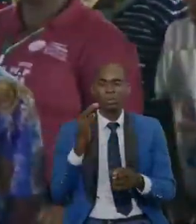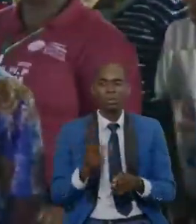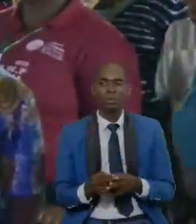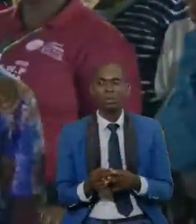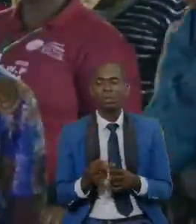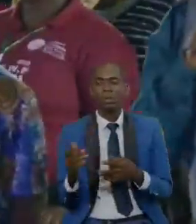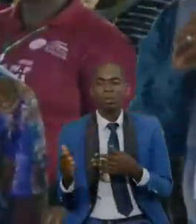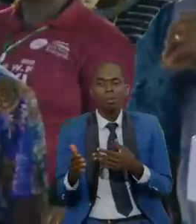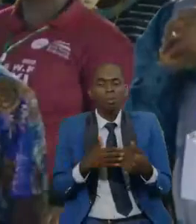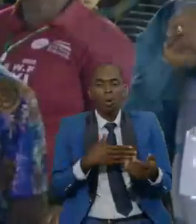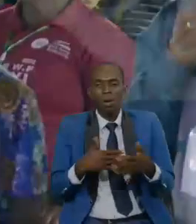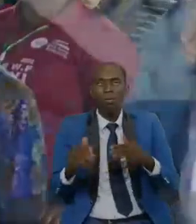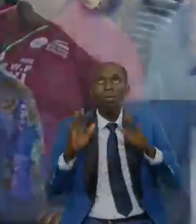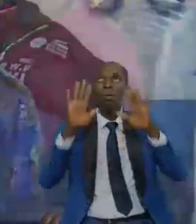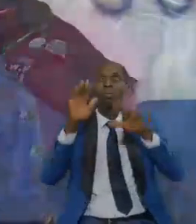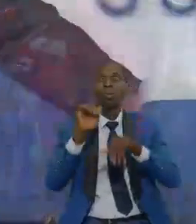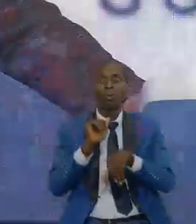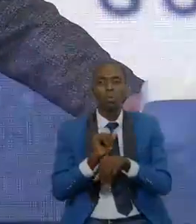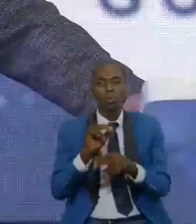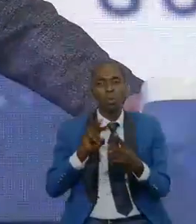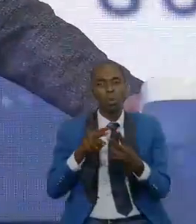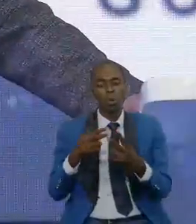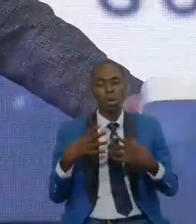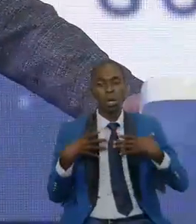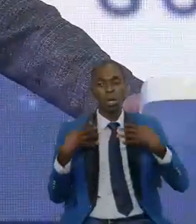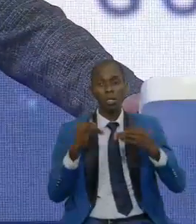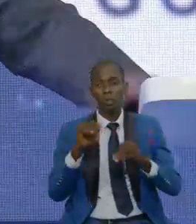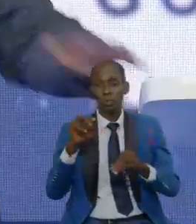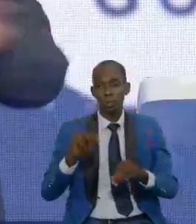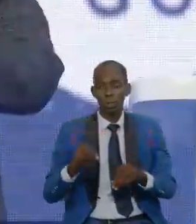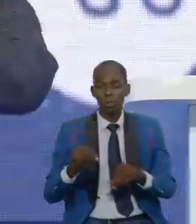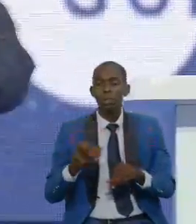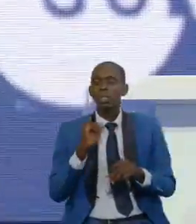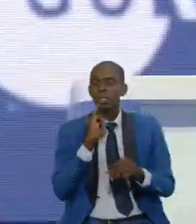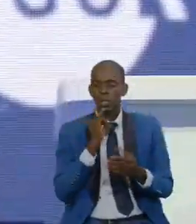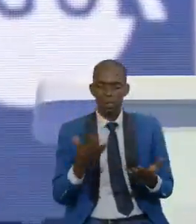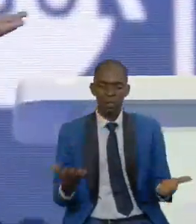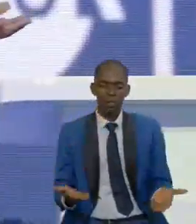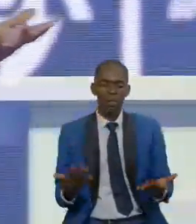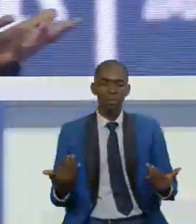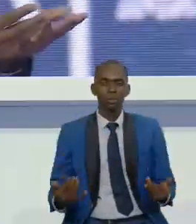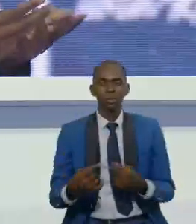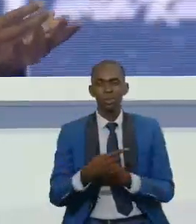Whatever miracle of healing you need is available today.